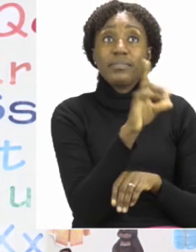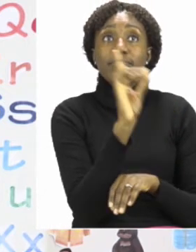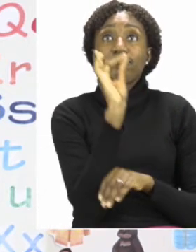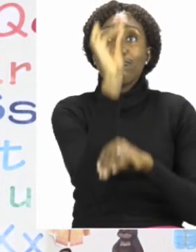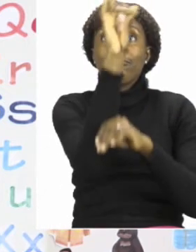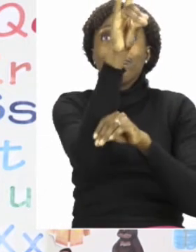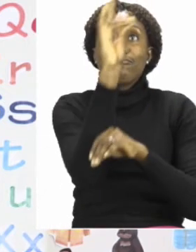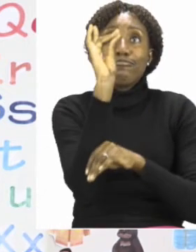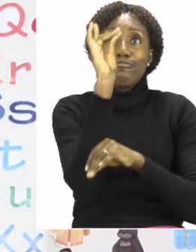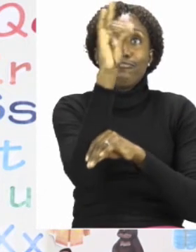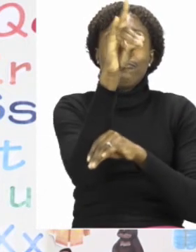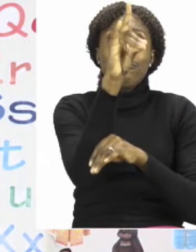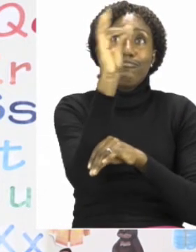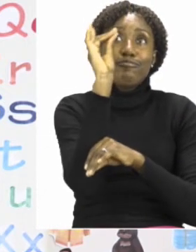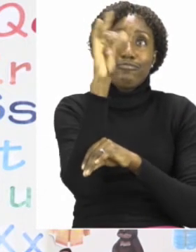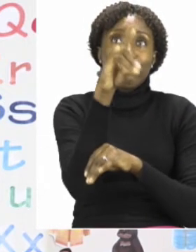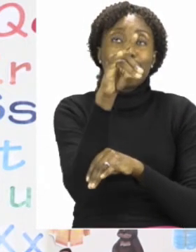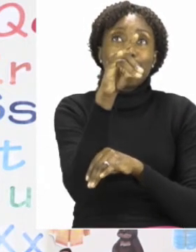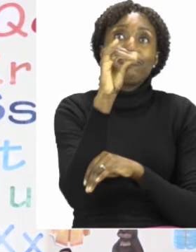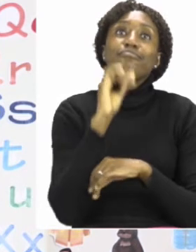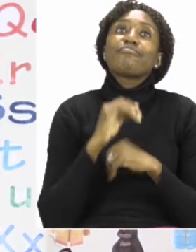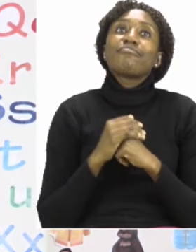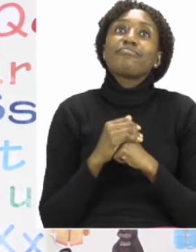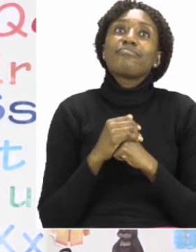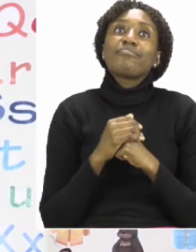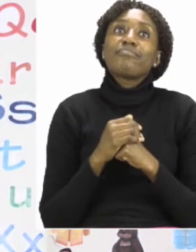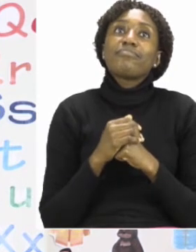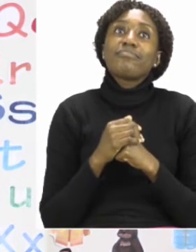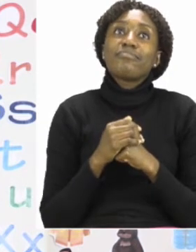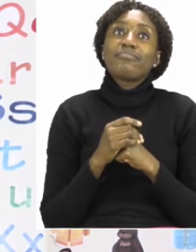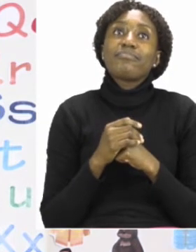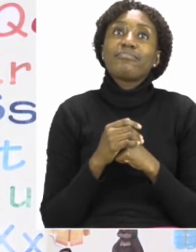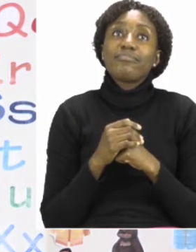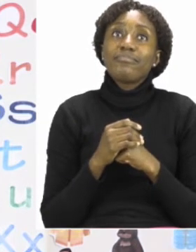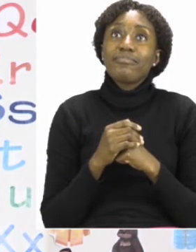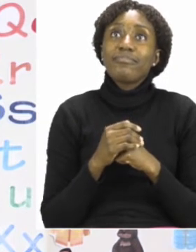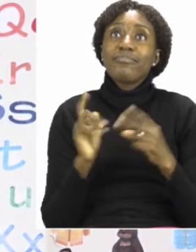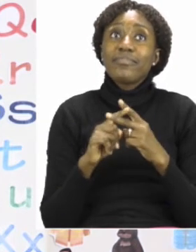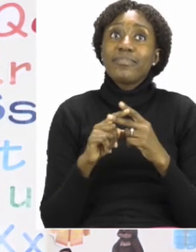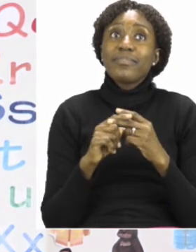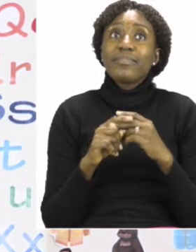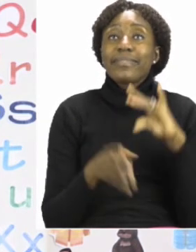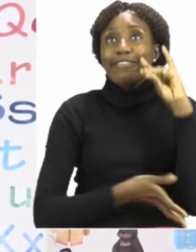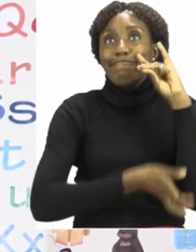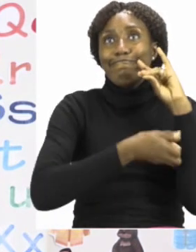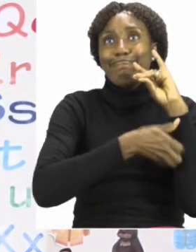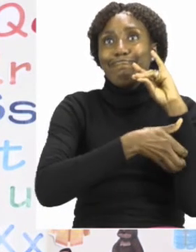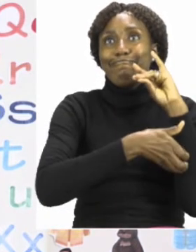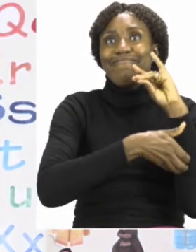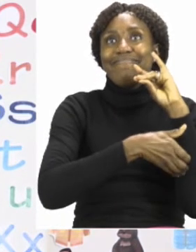a giraffe. Next to the giraffe, we have a